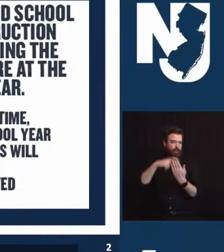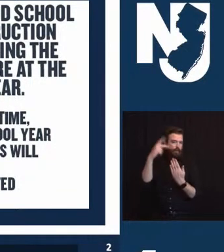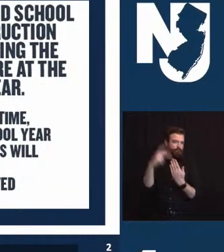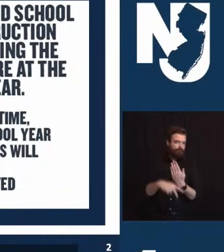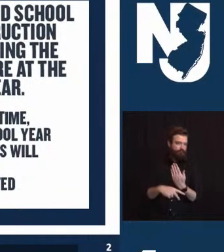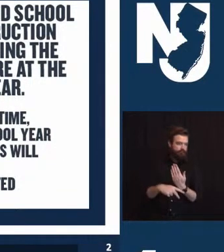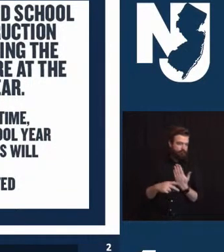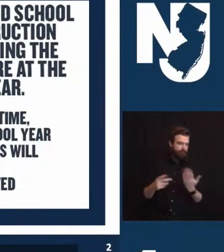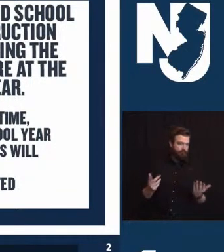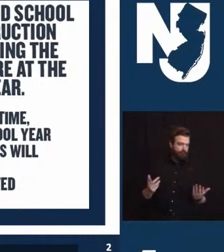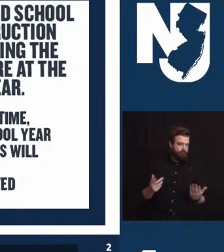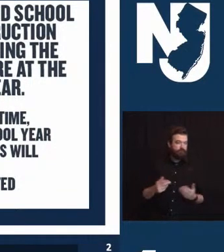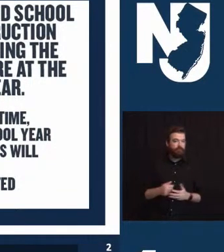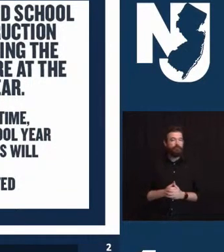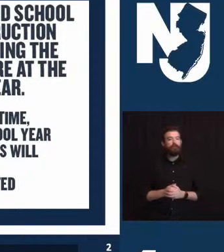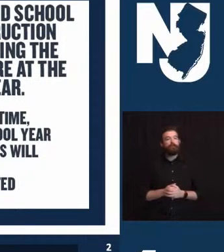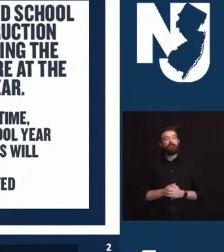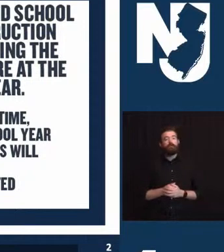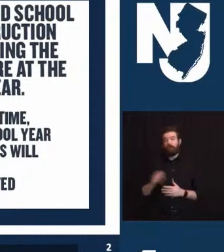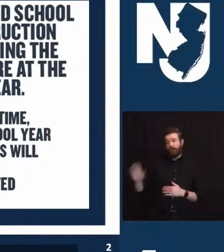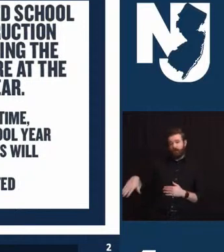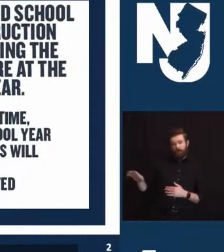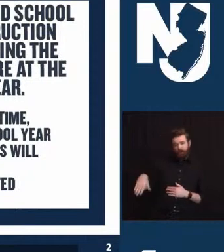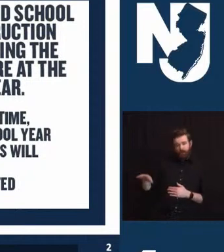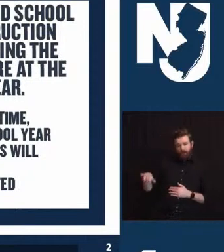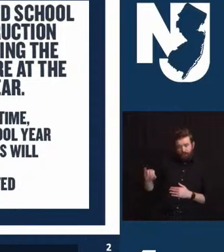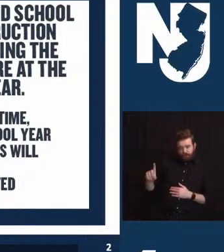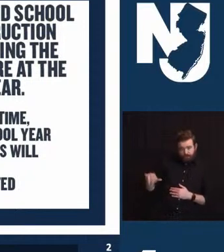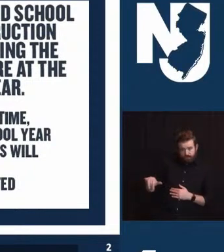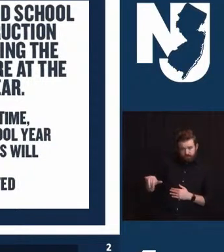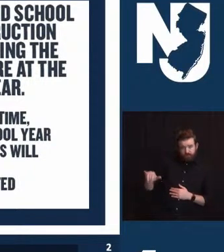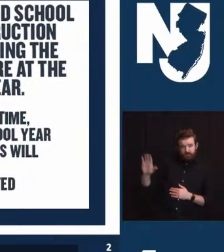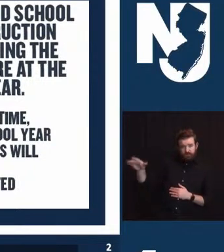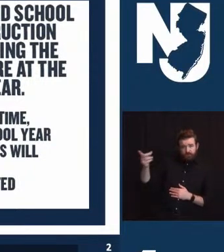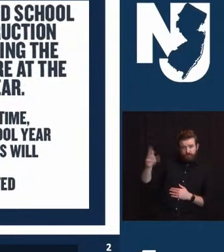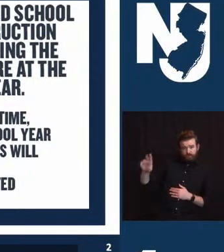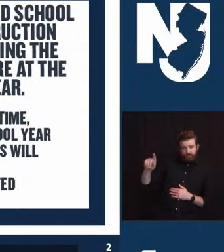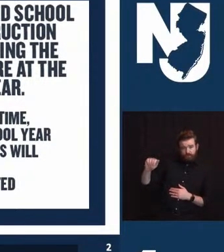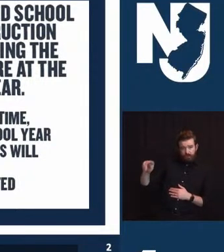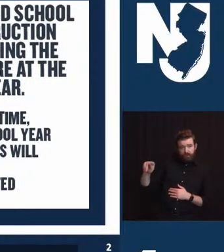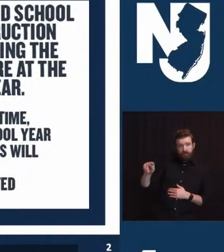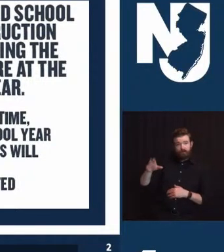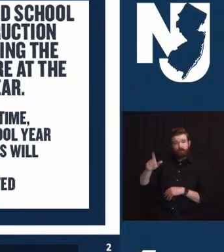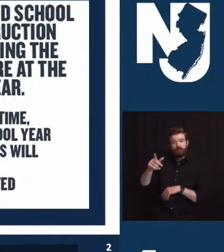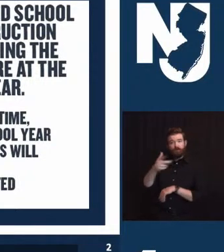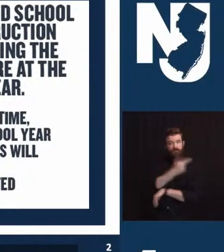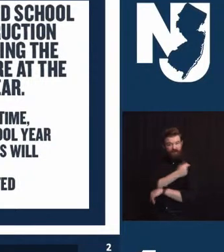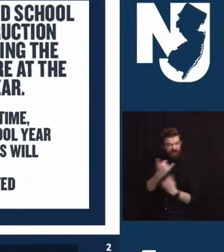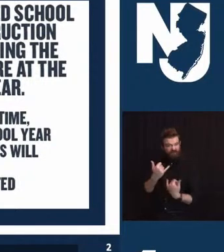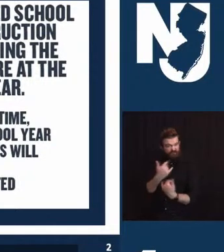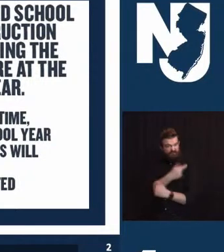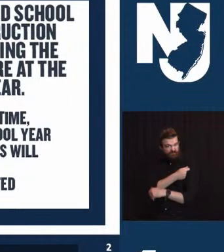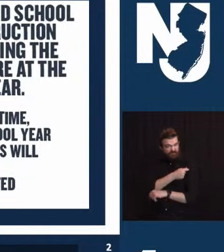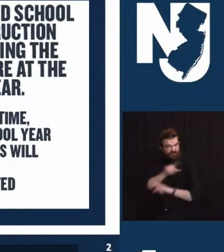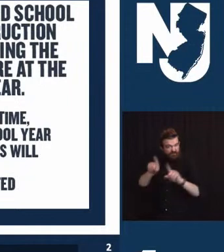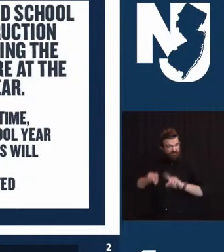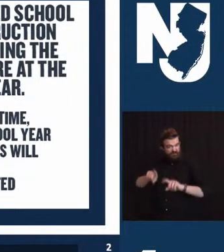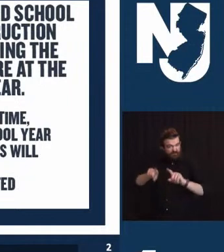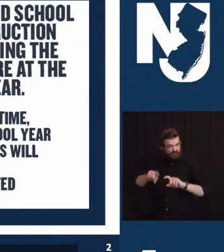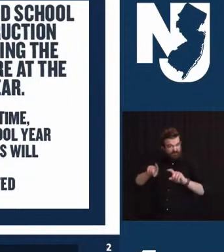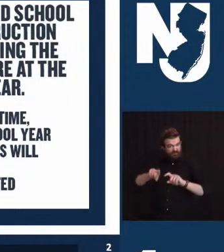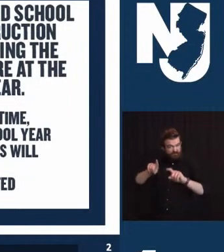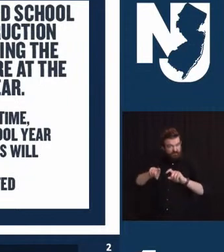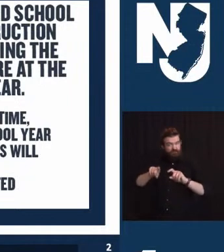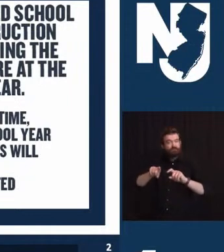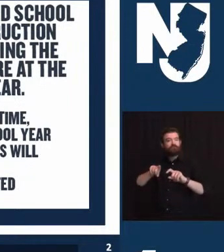Tina, that the vaccinations that are in trial, we're going to see that age limit go down even further over